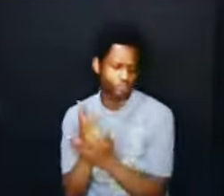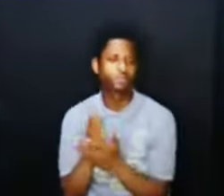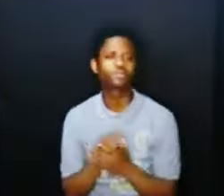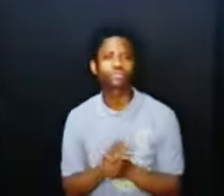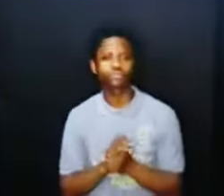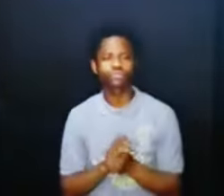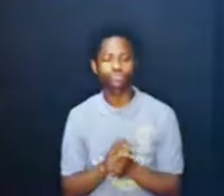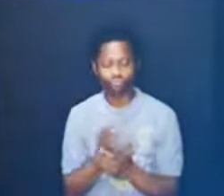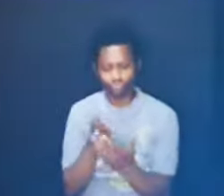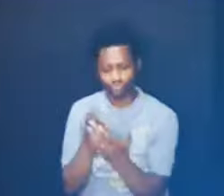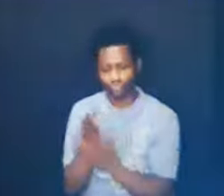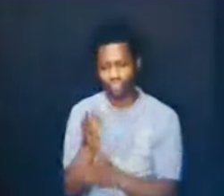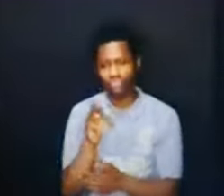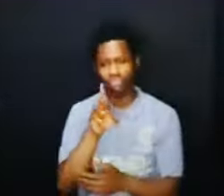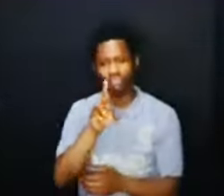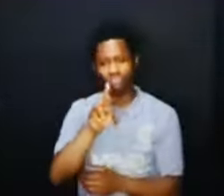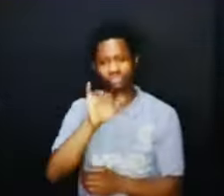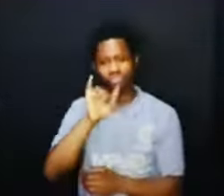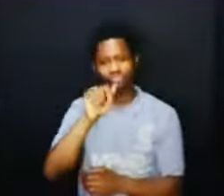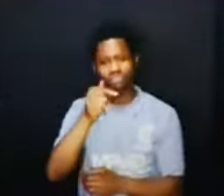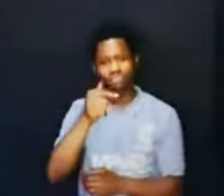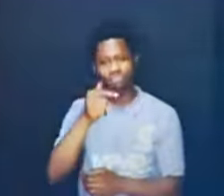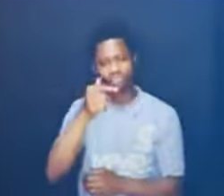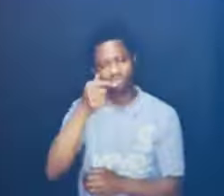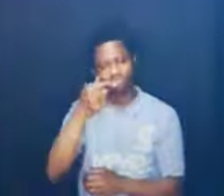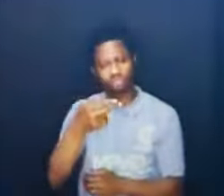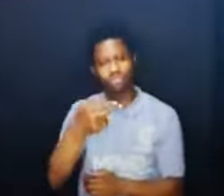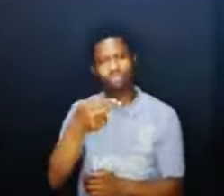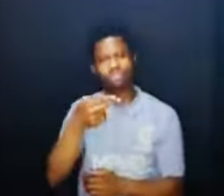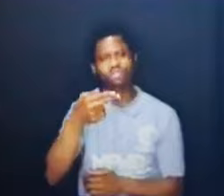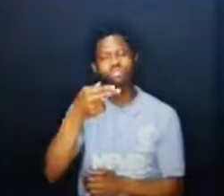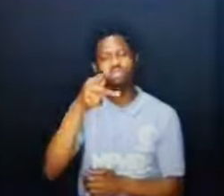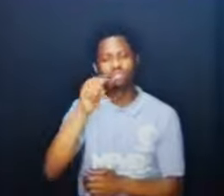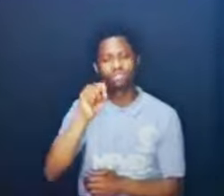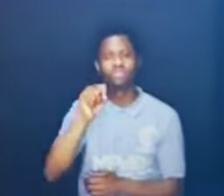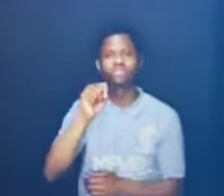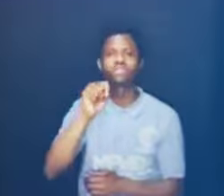than that which has been exhibited by the Pharisees and the scribes and the